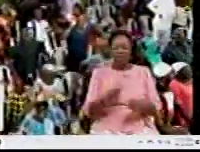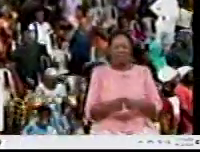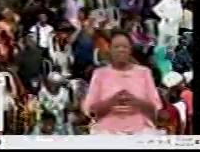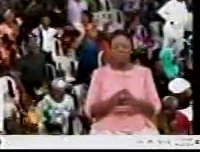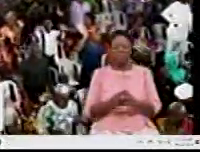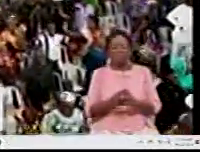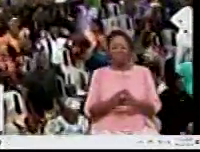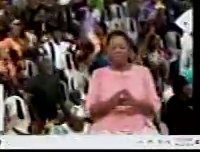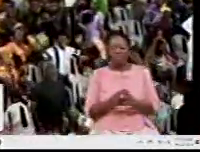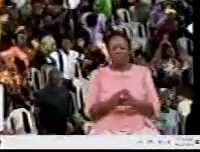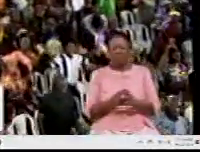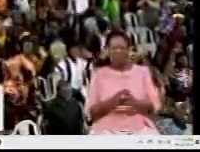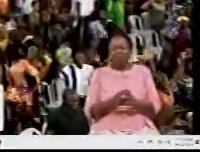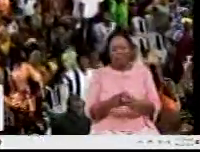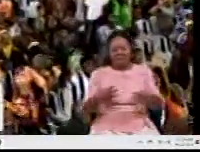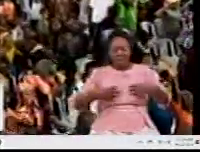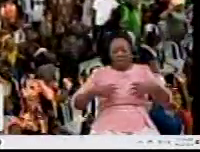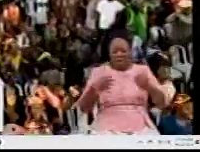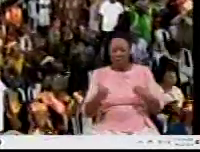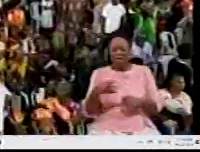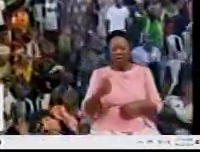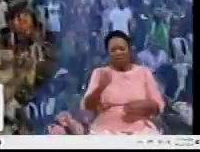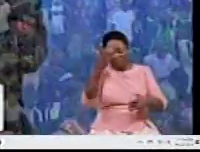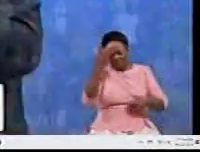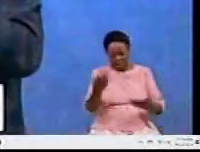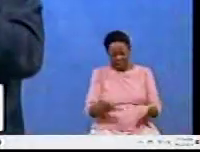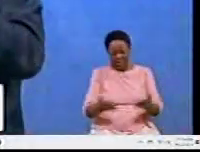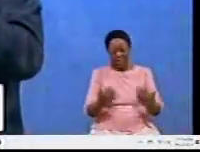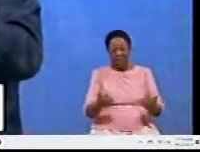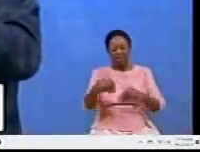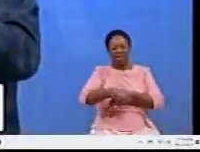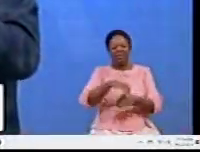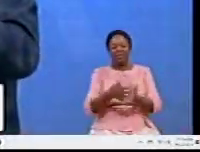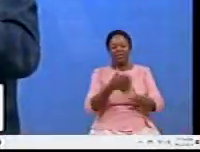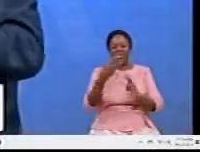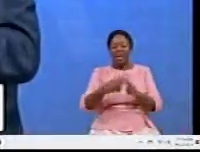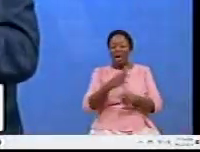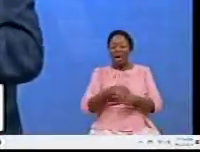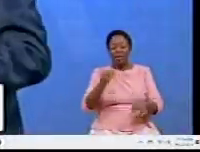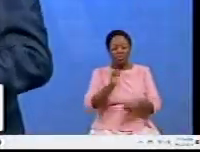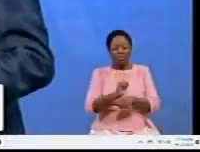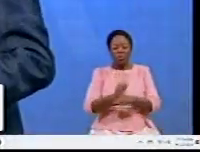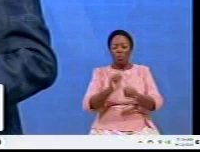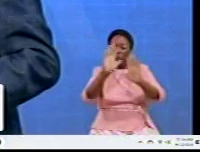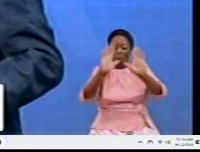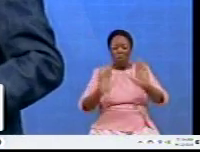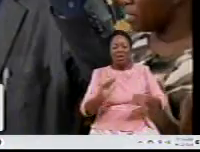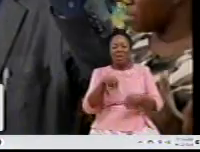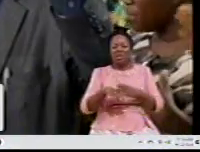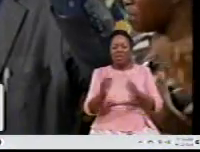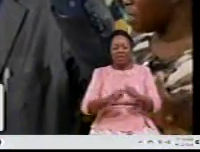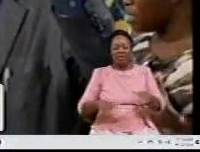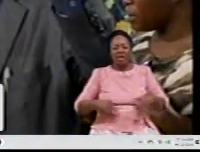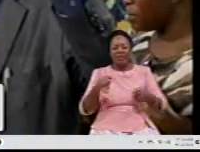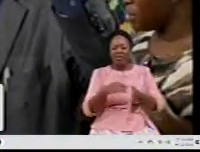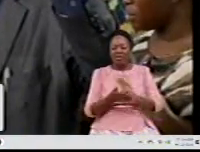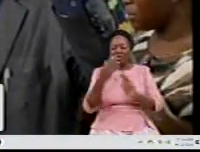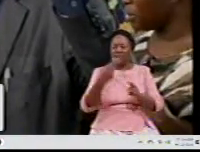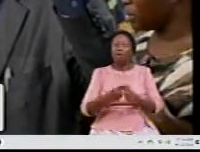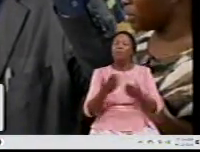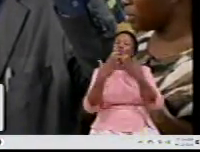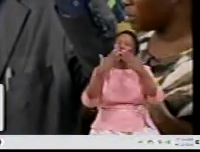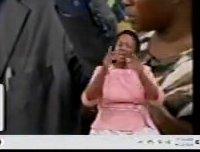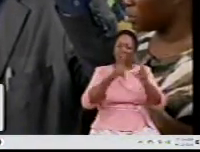name. Heal the sick here tonight and perform wonders in every life. Thank you,